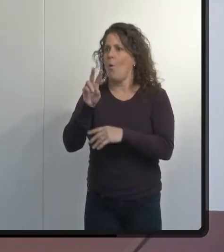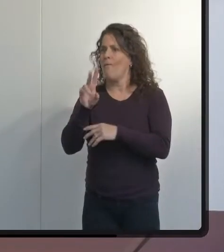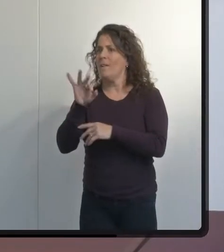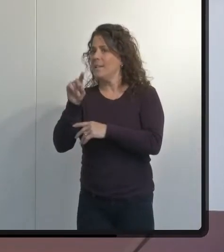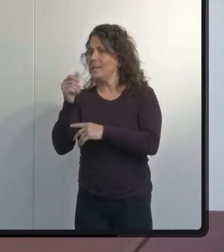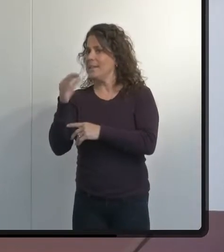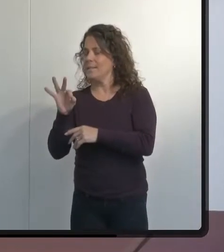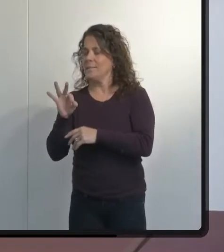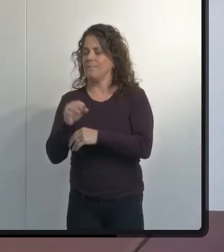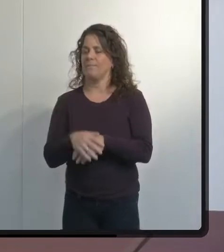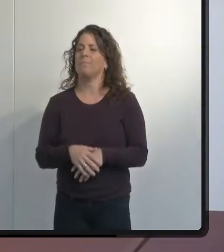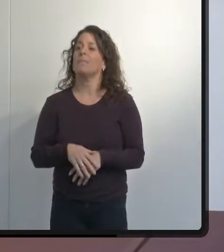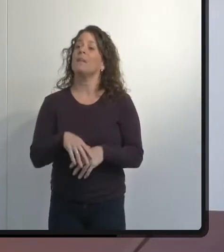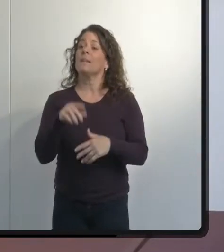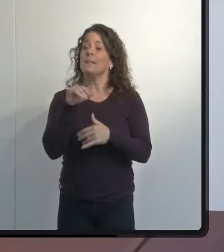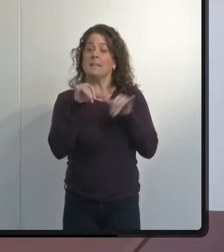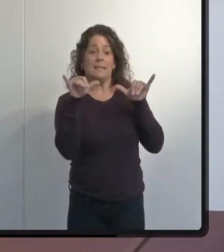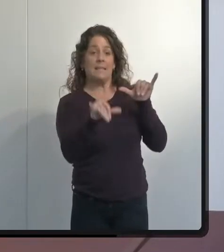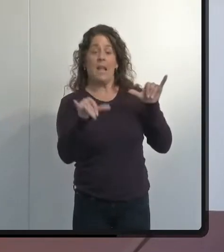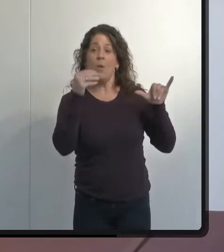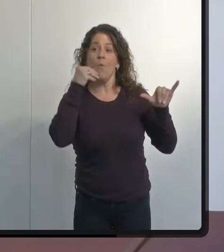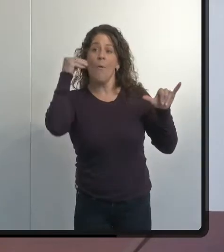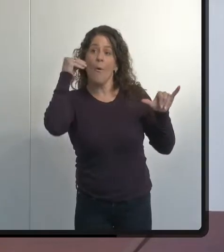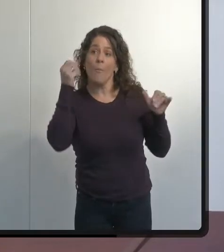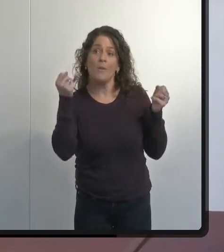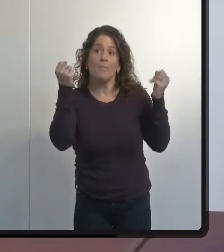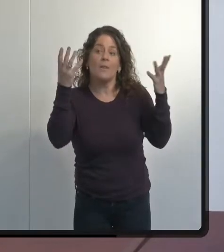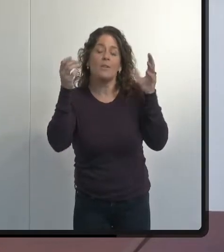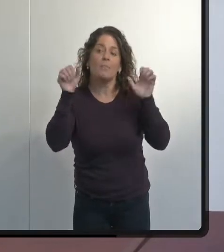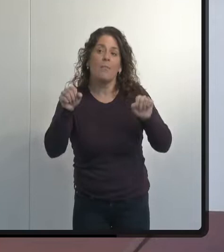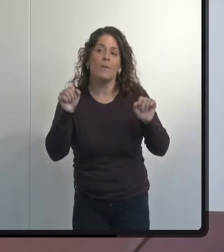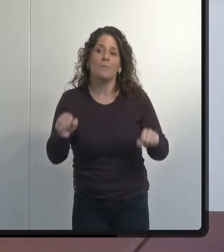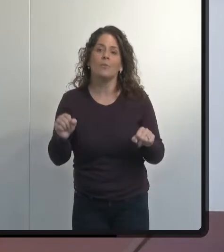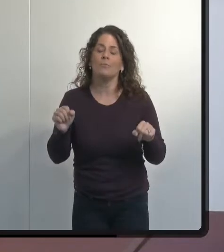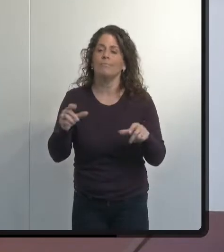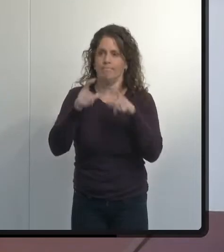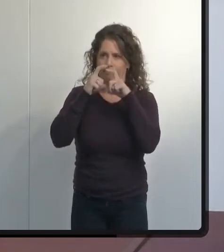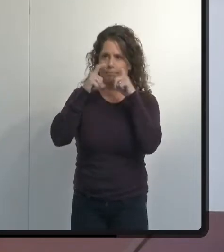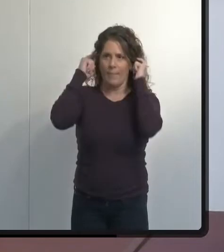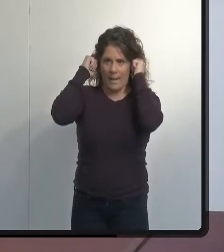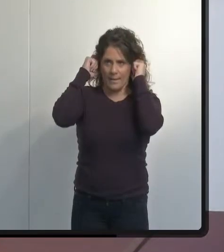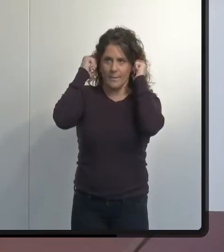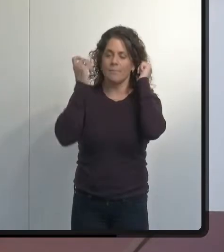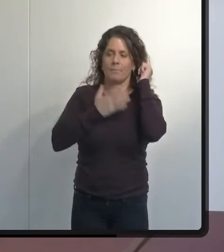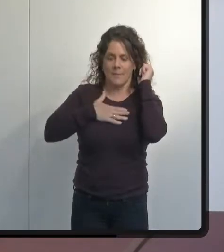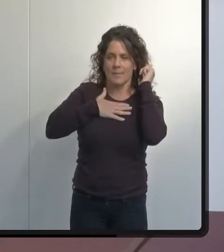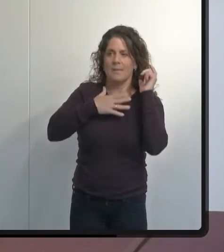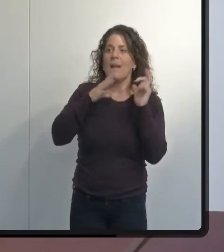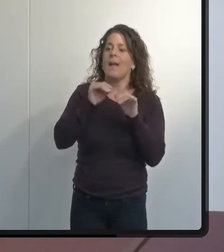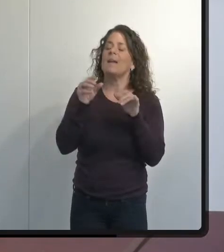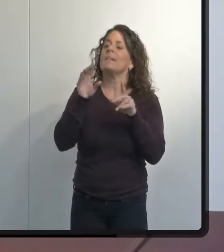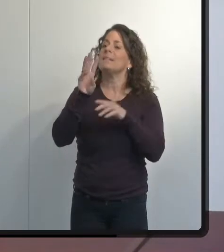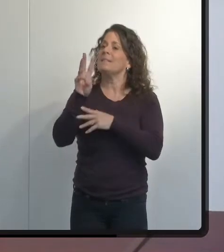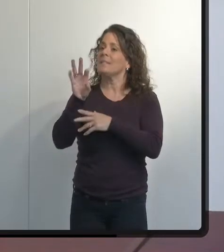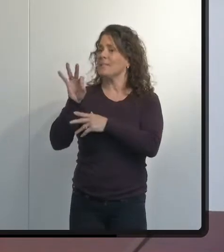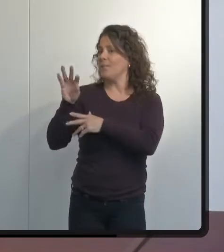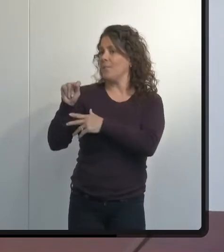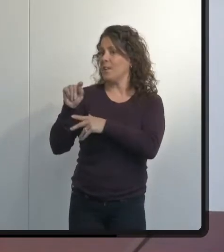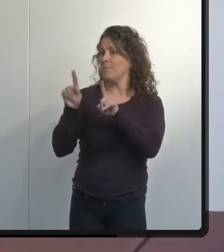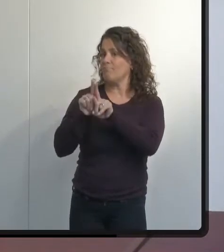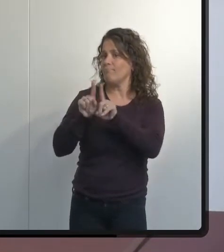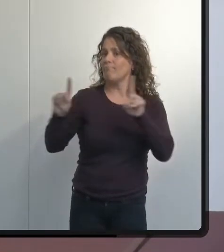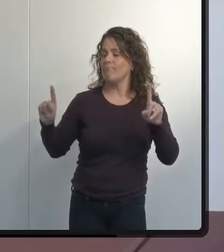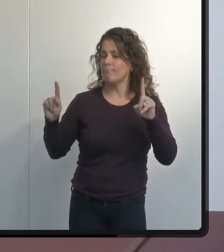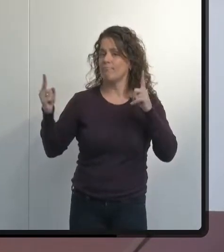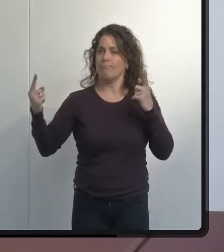at home as much as you can, wear a face covering at all times when you go out, and stay at least 6 feet away from other people when outside